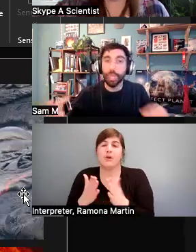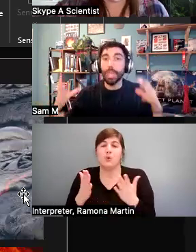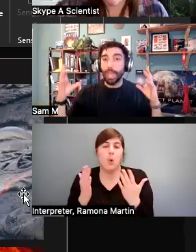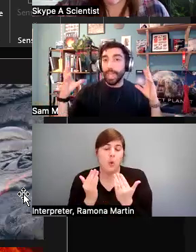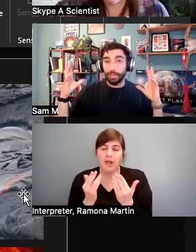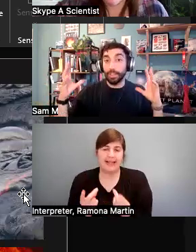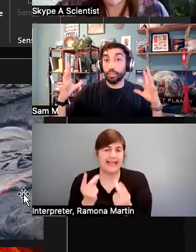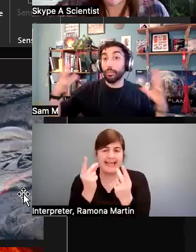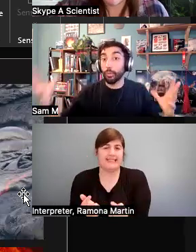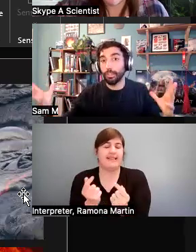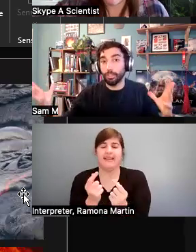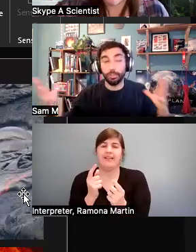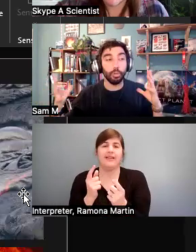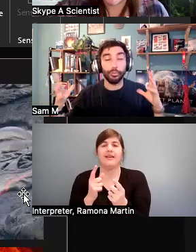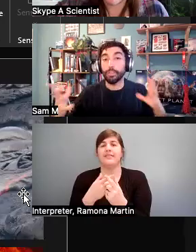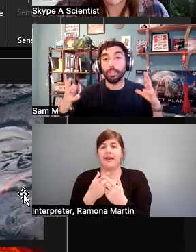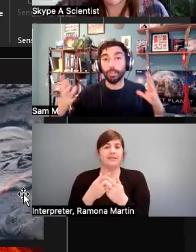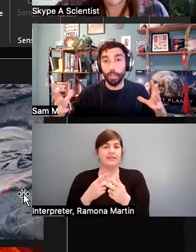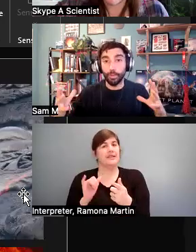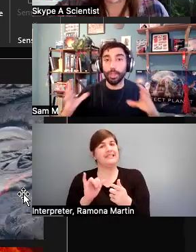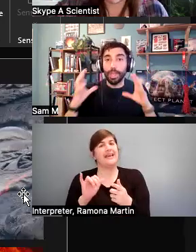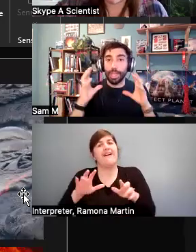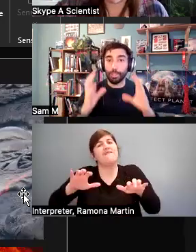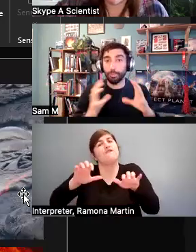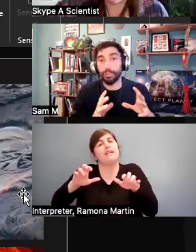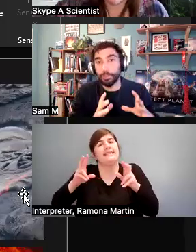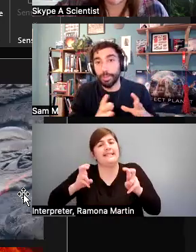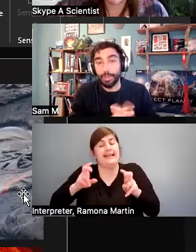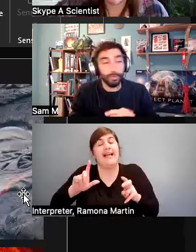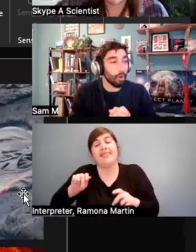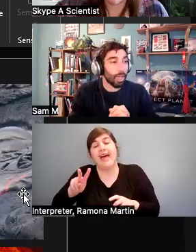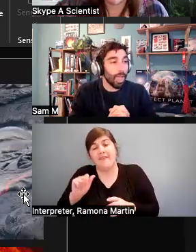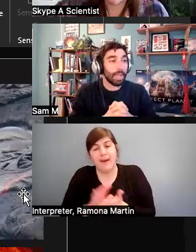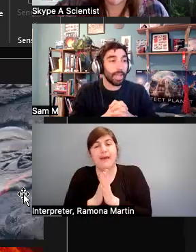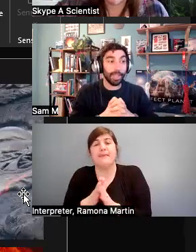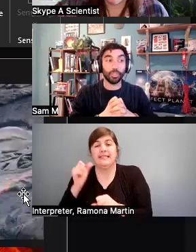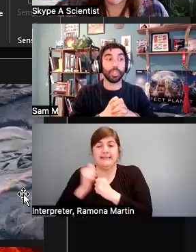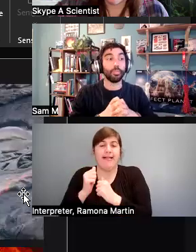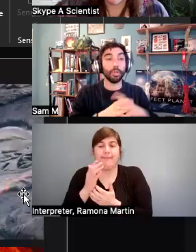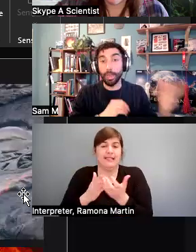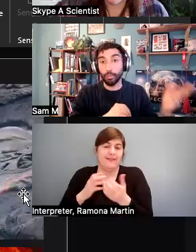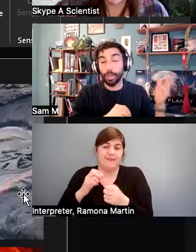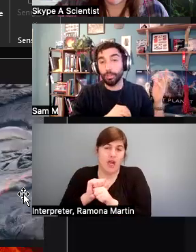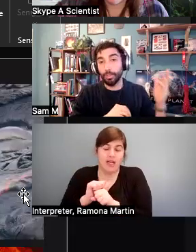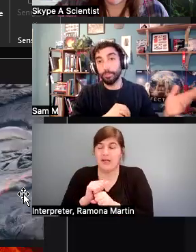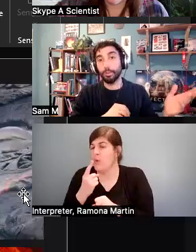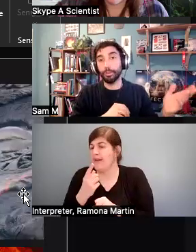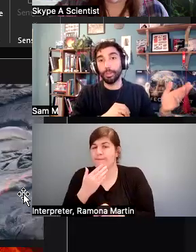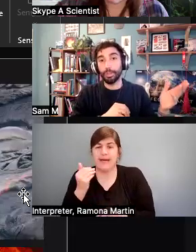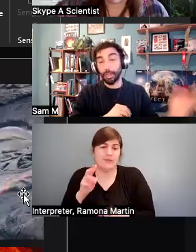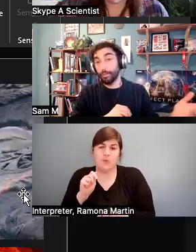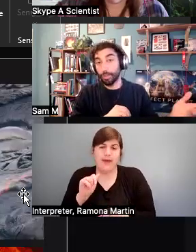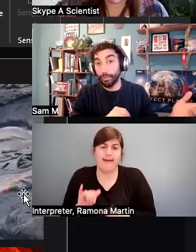cold, it essentially freezes. So you're Uh-huh. freezing the lava into a solid piece of rock. And that's actually one of the best ways to